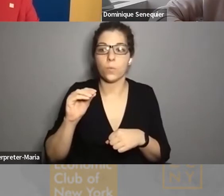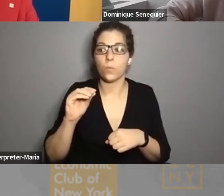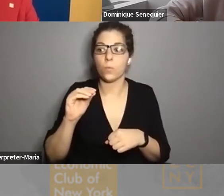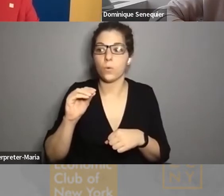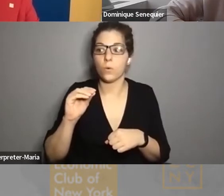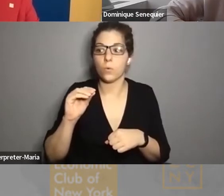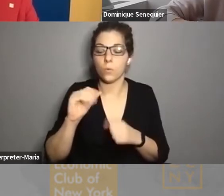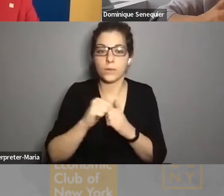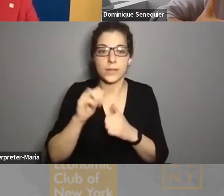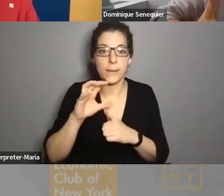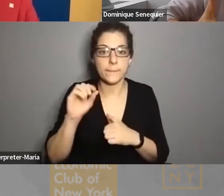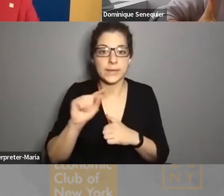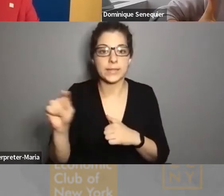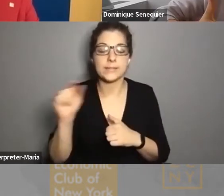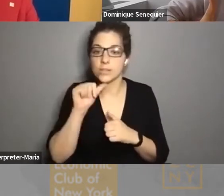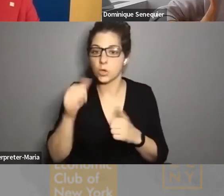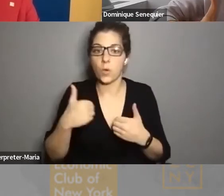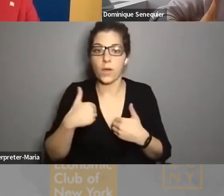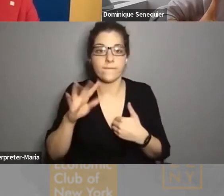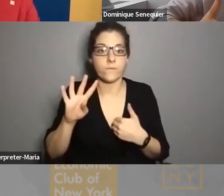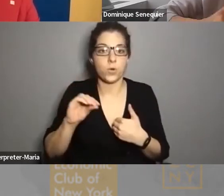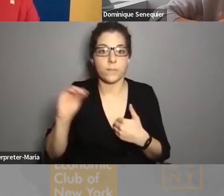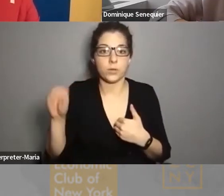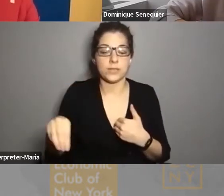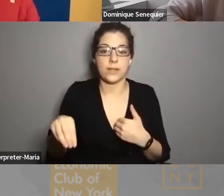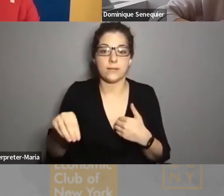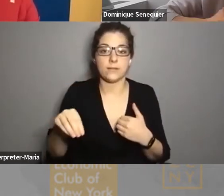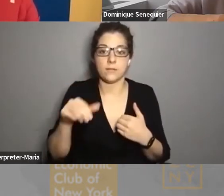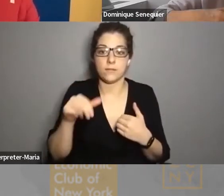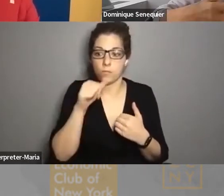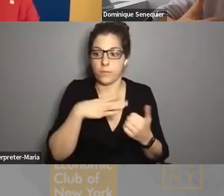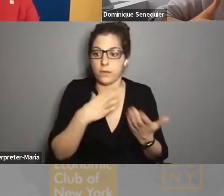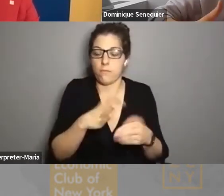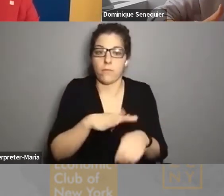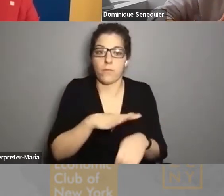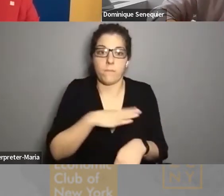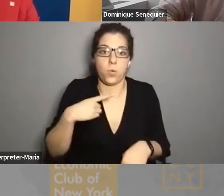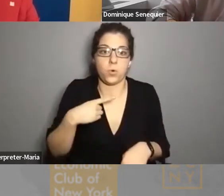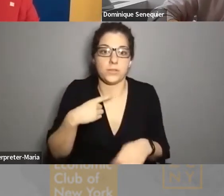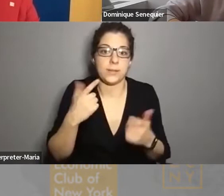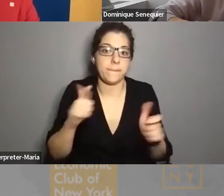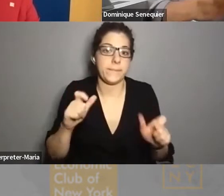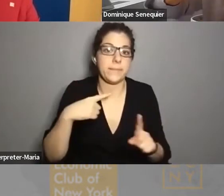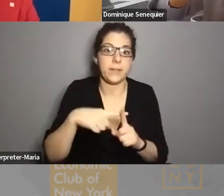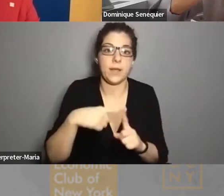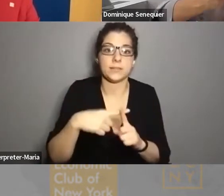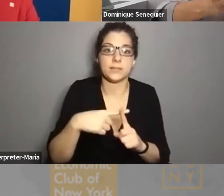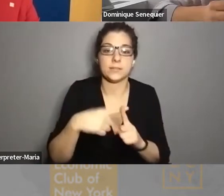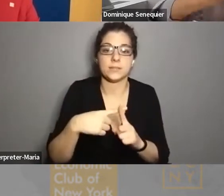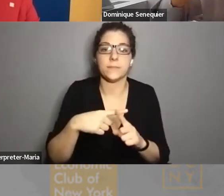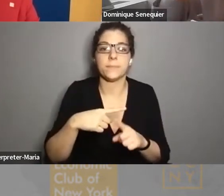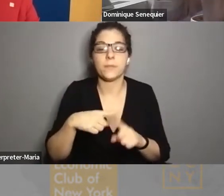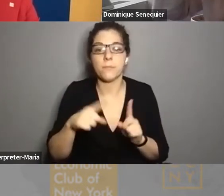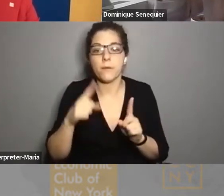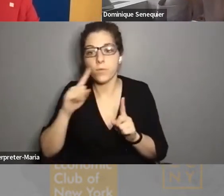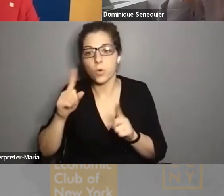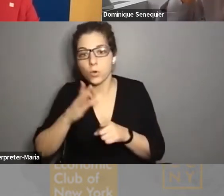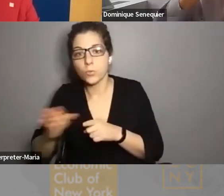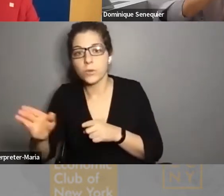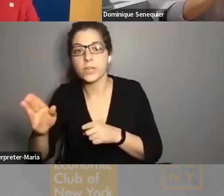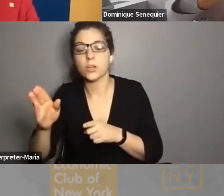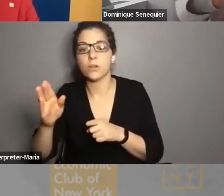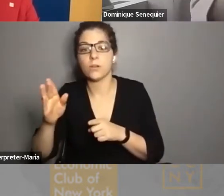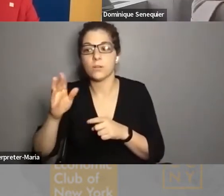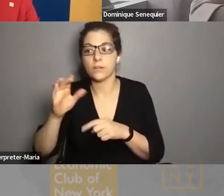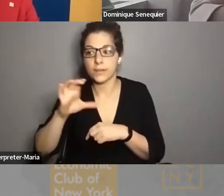companies which don't have 40% of women at the board. So this is a big plus. But for the career inside the